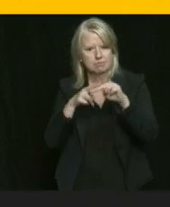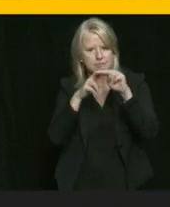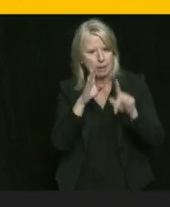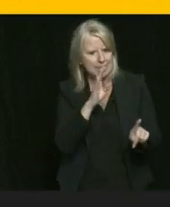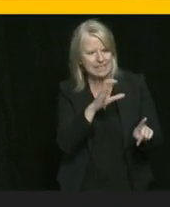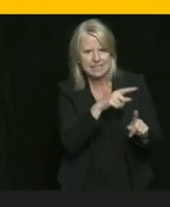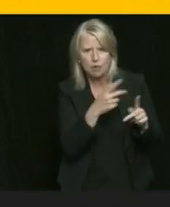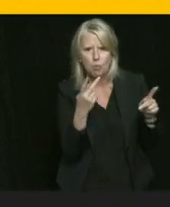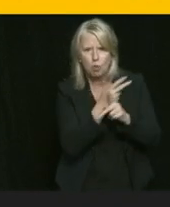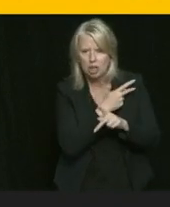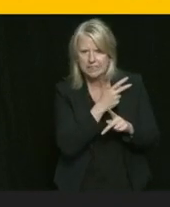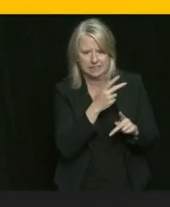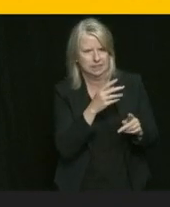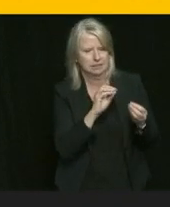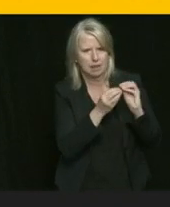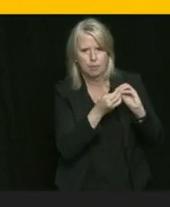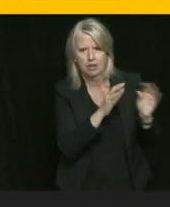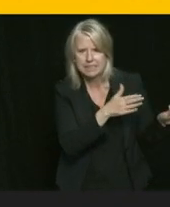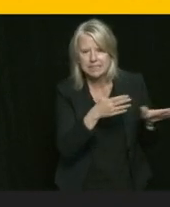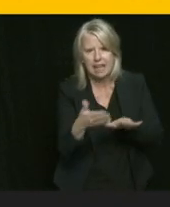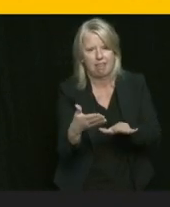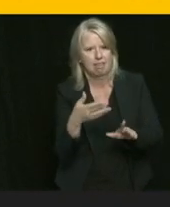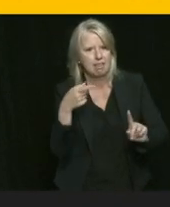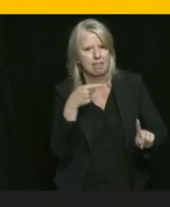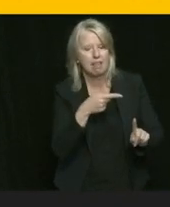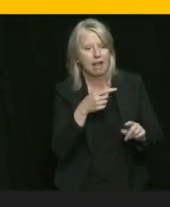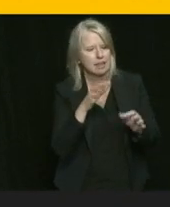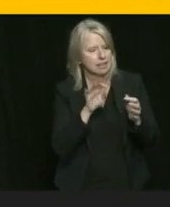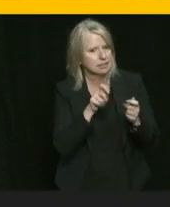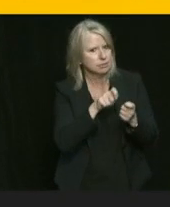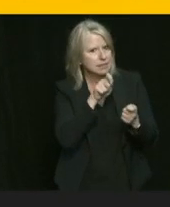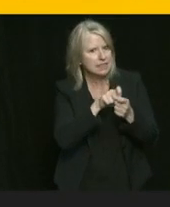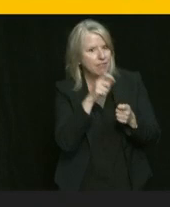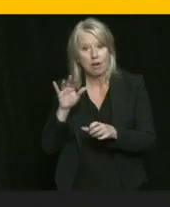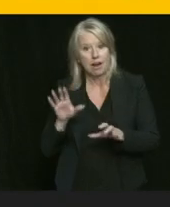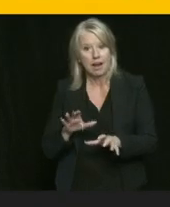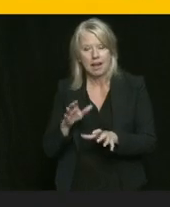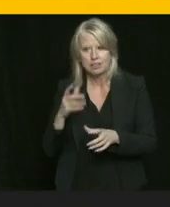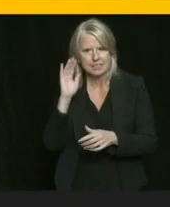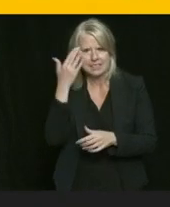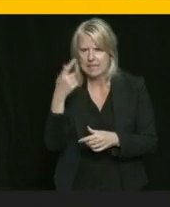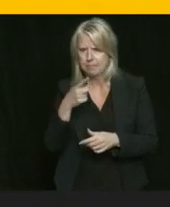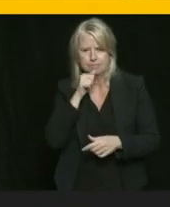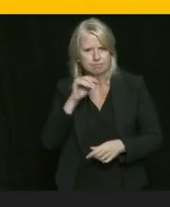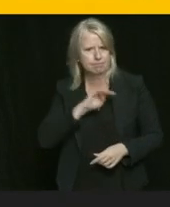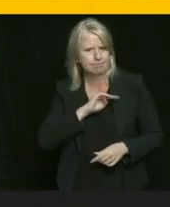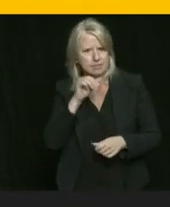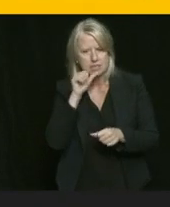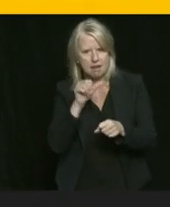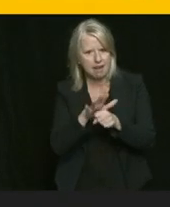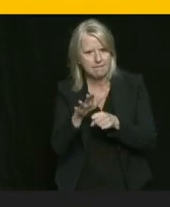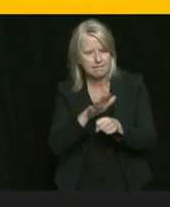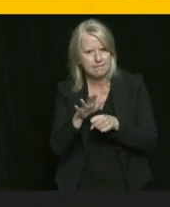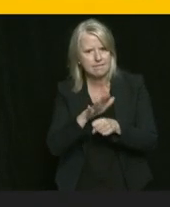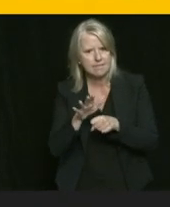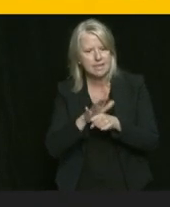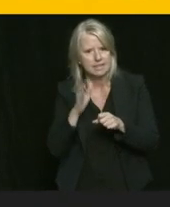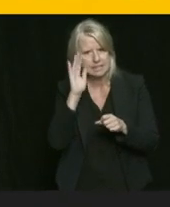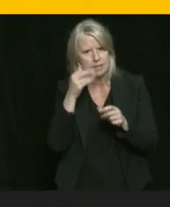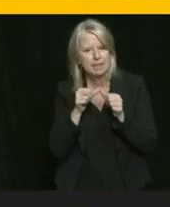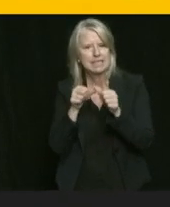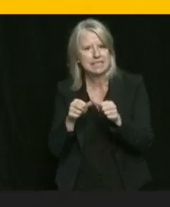deadliest on record. Deaths specifically for Indigenous people have doubled. I mean, deaths are continuing to increase. Just